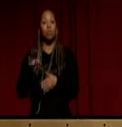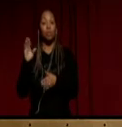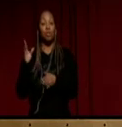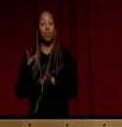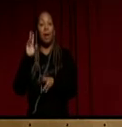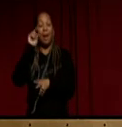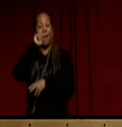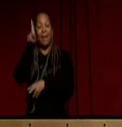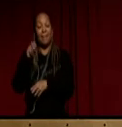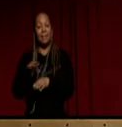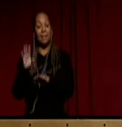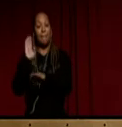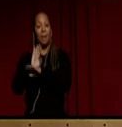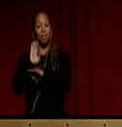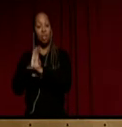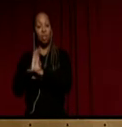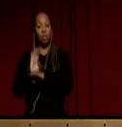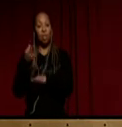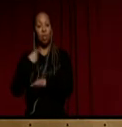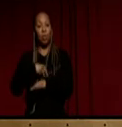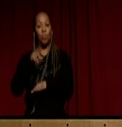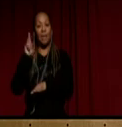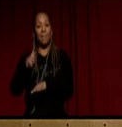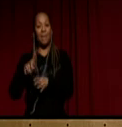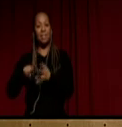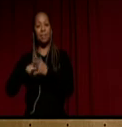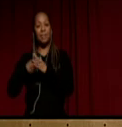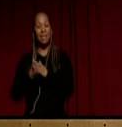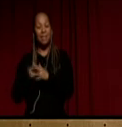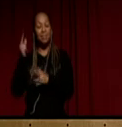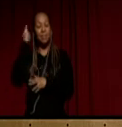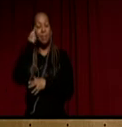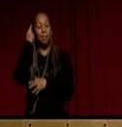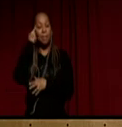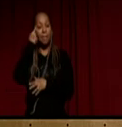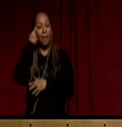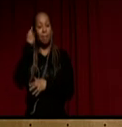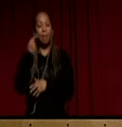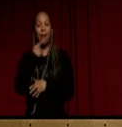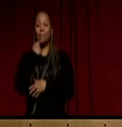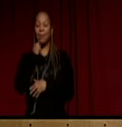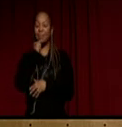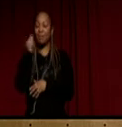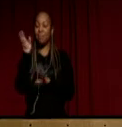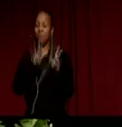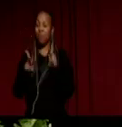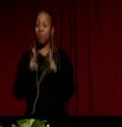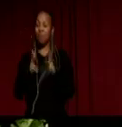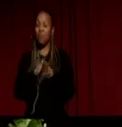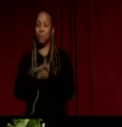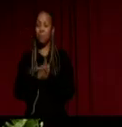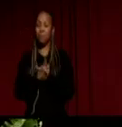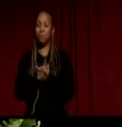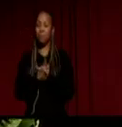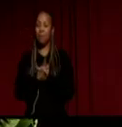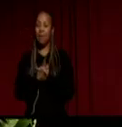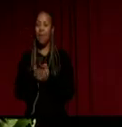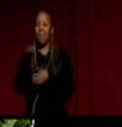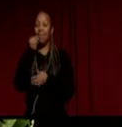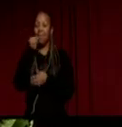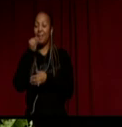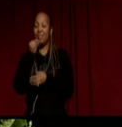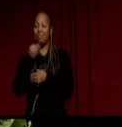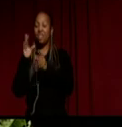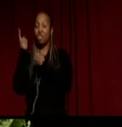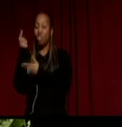churches, we have got to begin to think about, I'm not saying we're the only people, as you said earlier, that eat fried chicken or eat it.